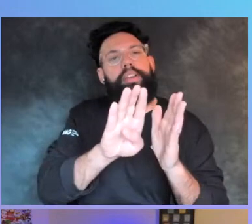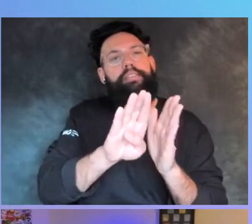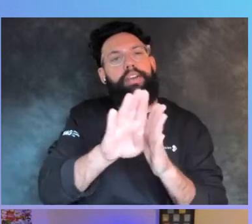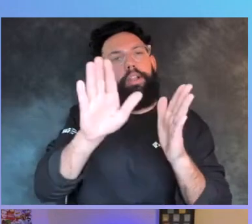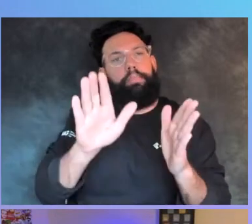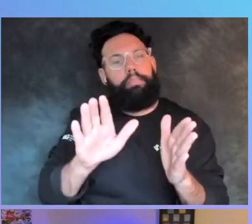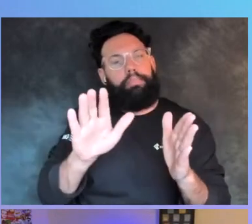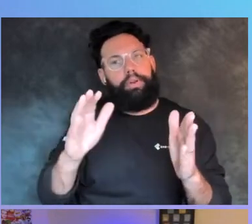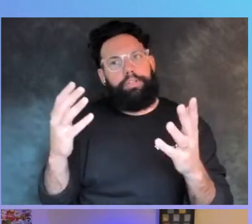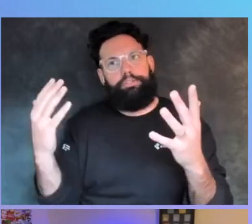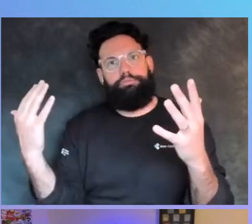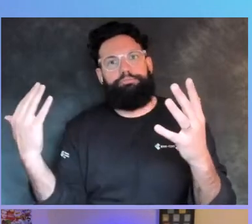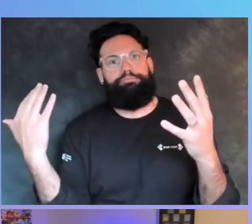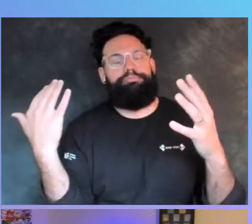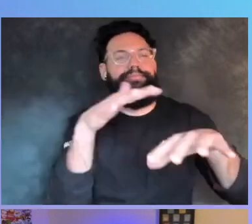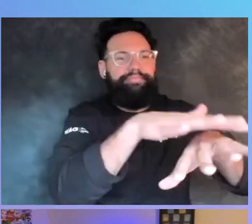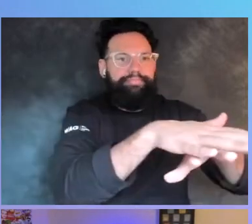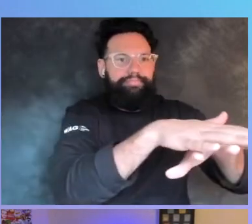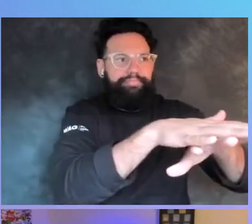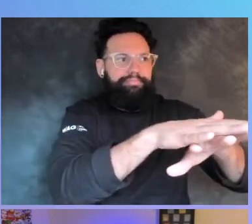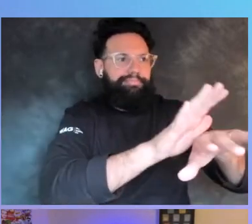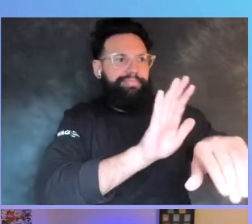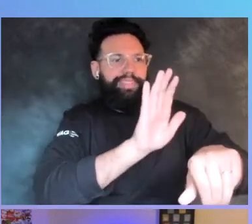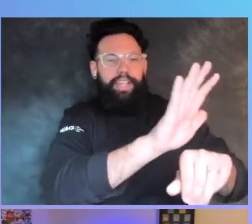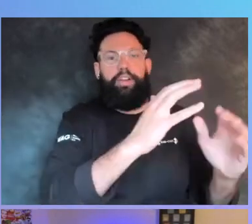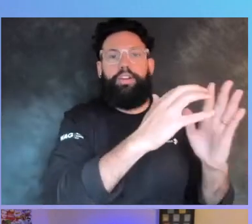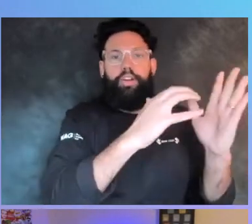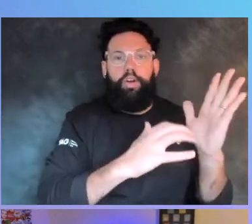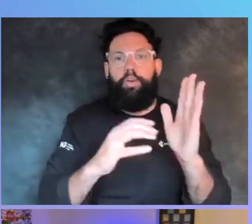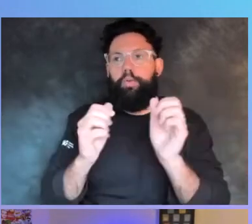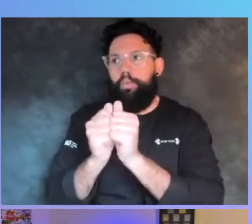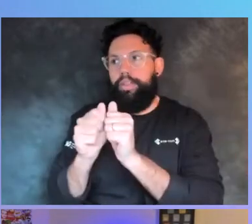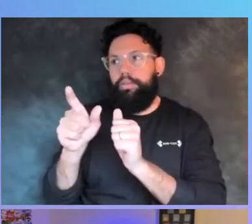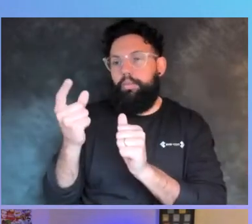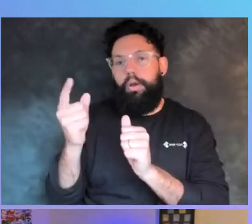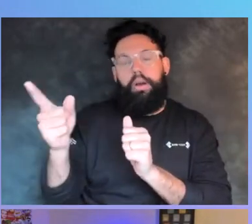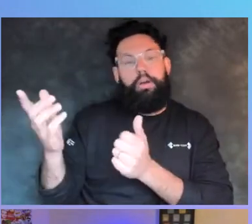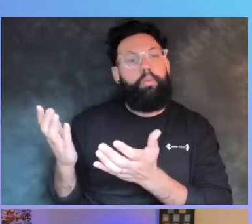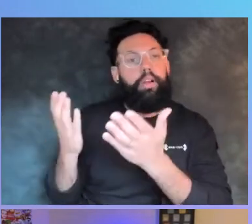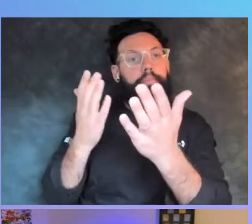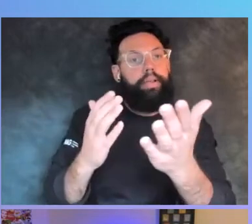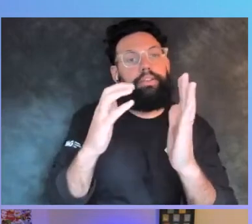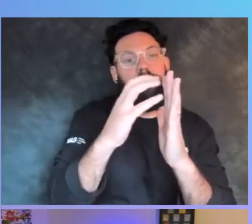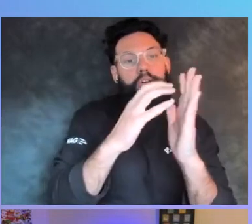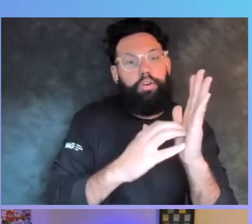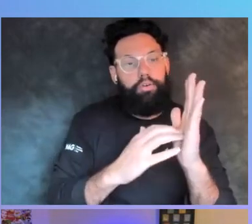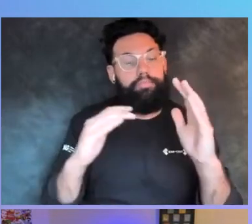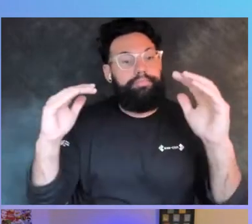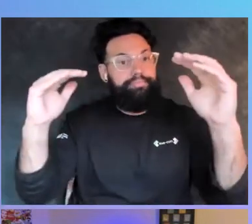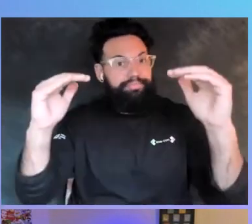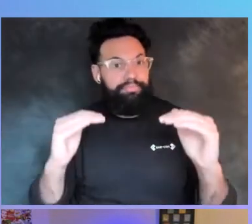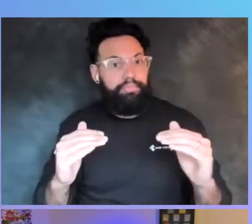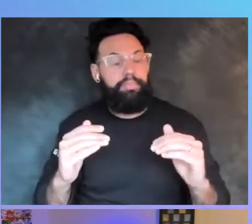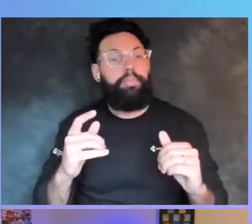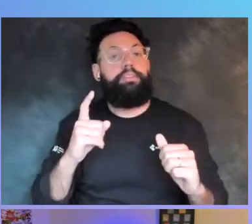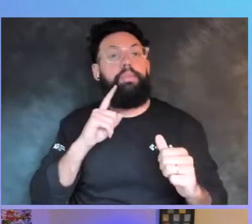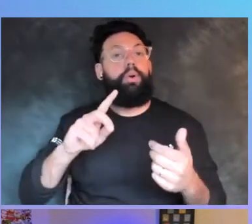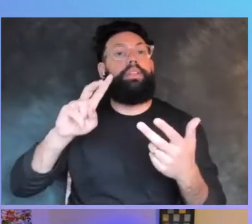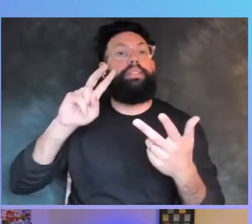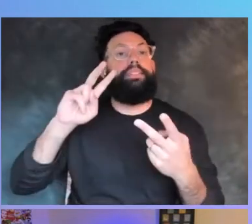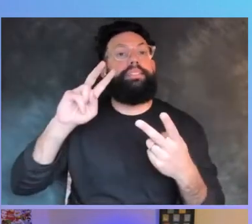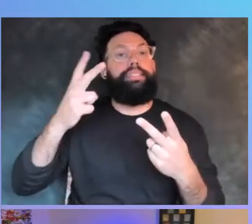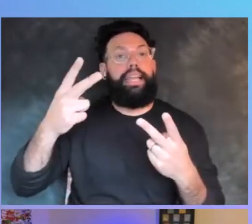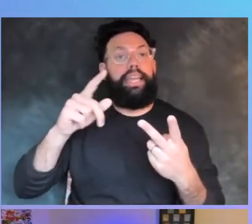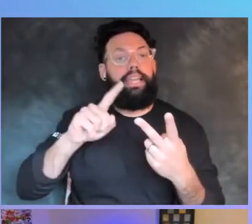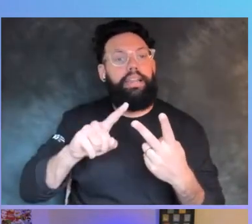recommendation into their existing code base. For the minimal changes answer, you can notice that it's a little cut off